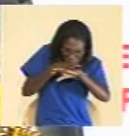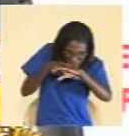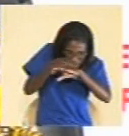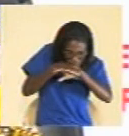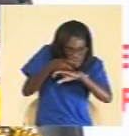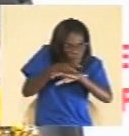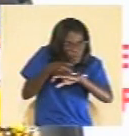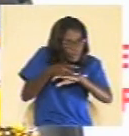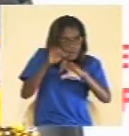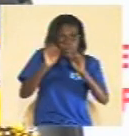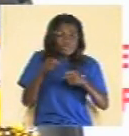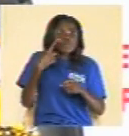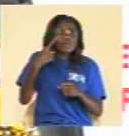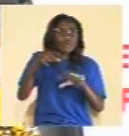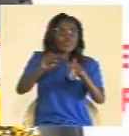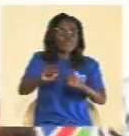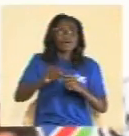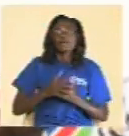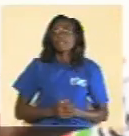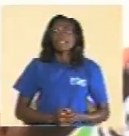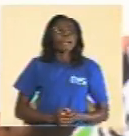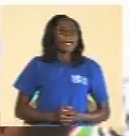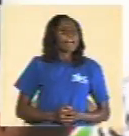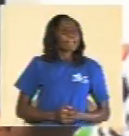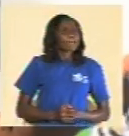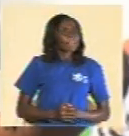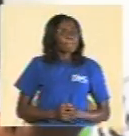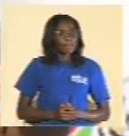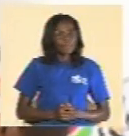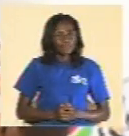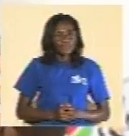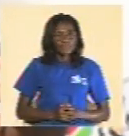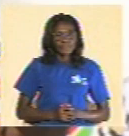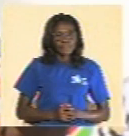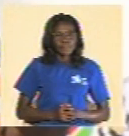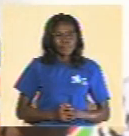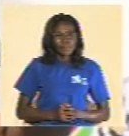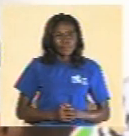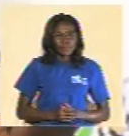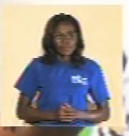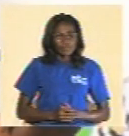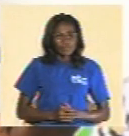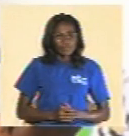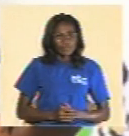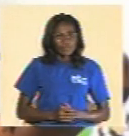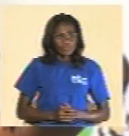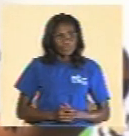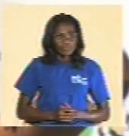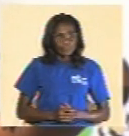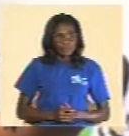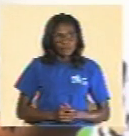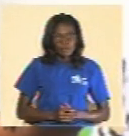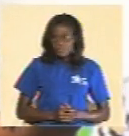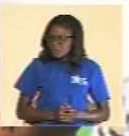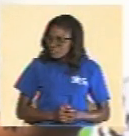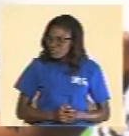if you see the bacilli. But Can you say we are doing enough to